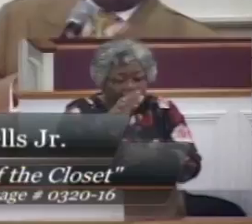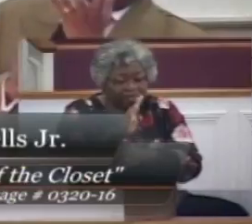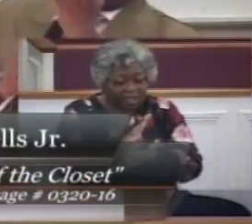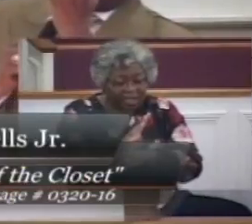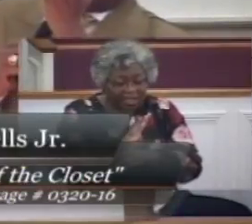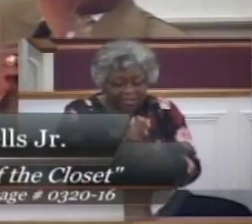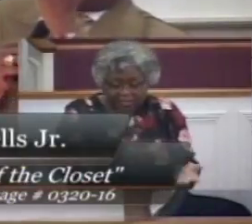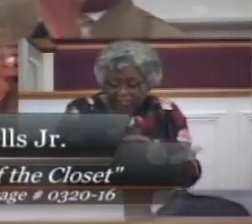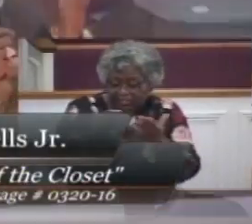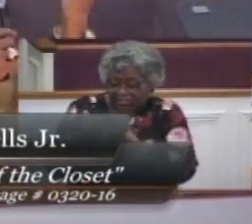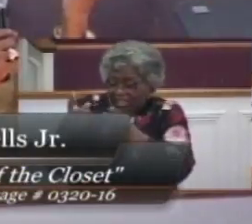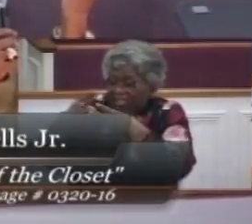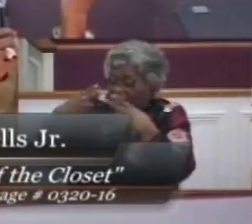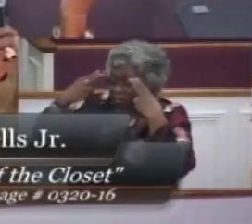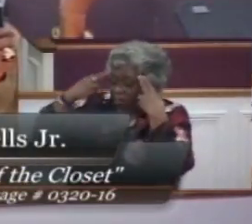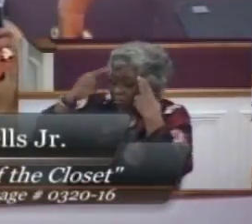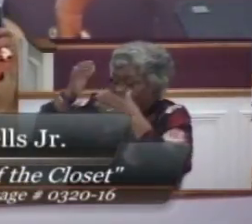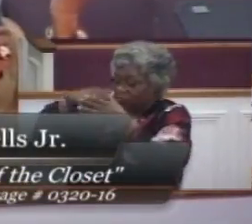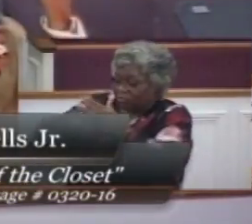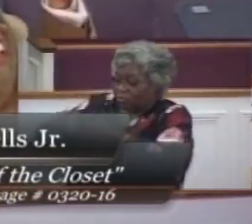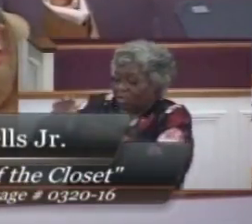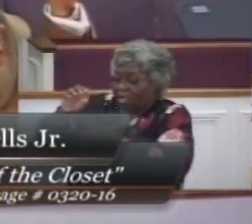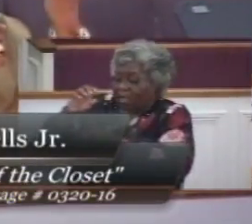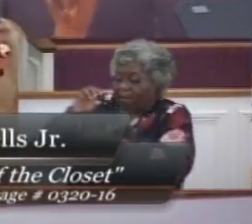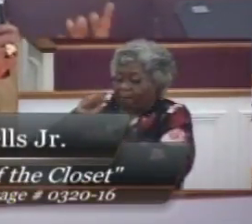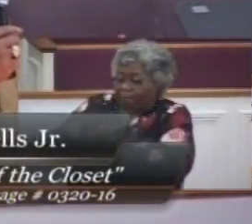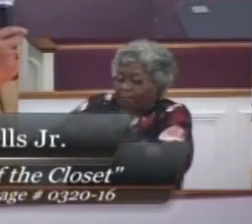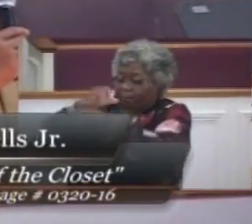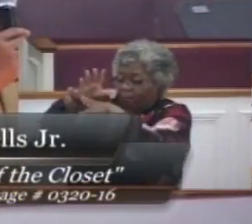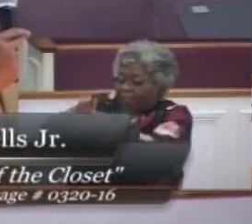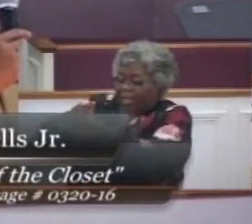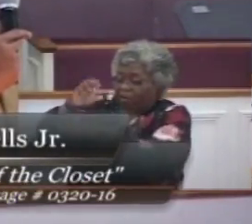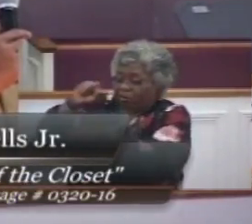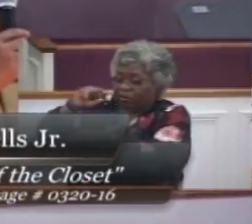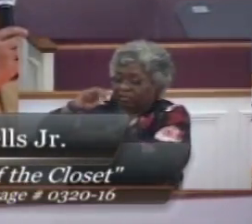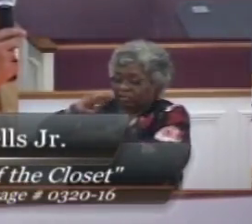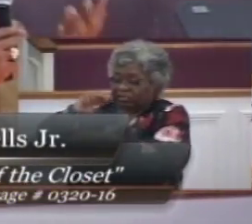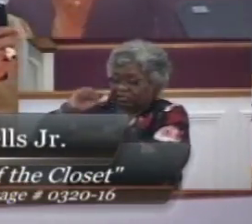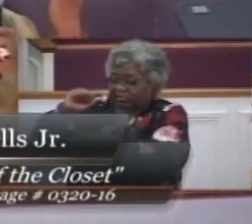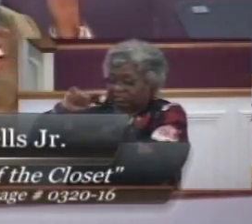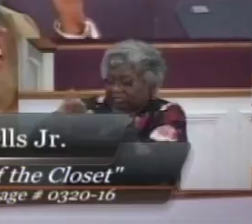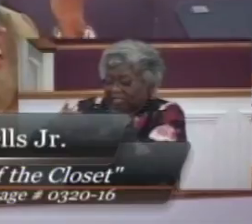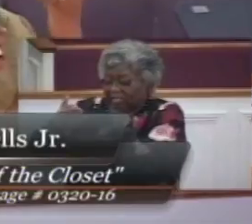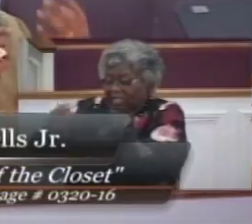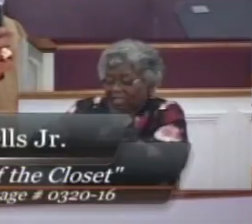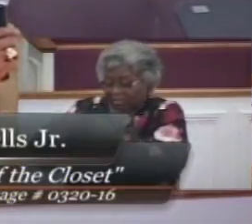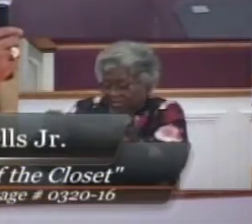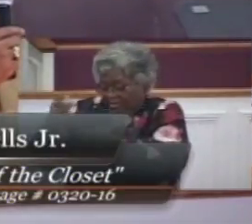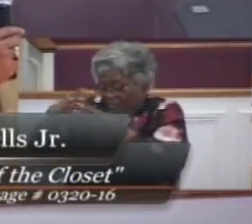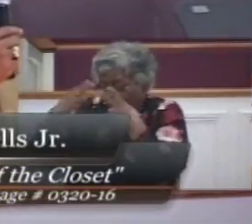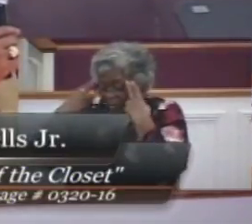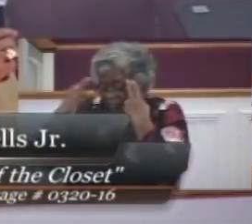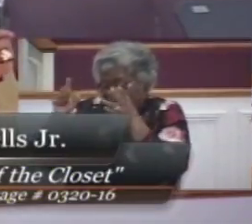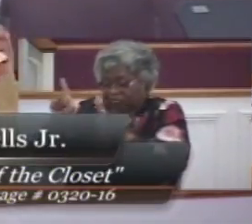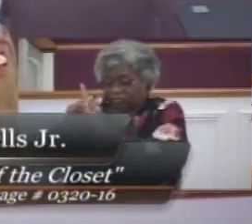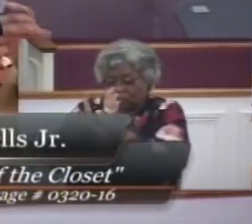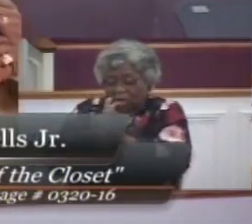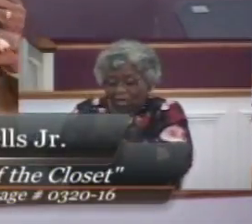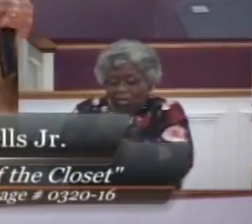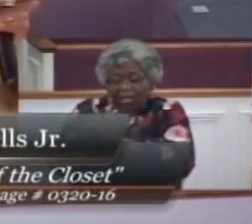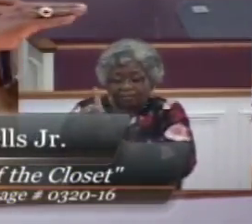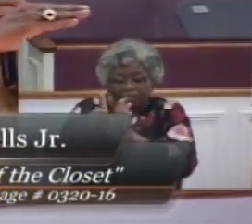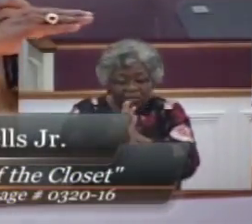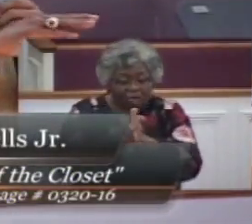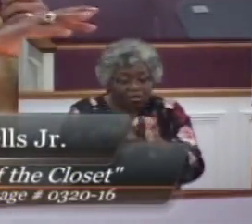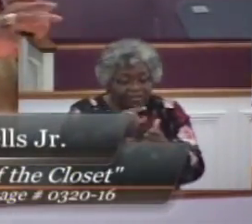takes Moses up into Mount Sinai, gives him the law. And when he gets the law then